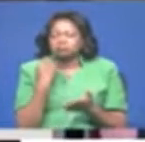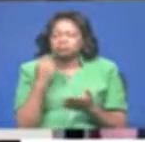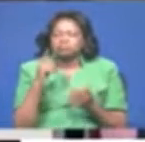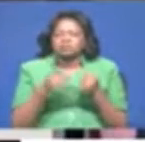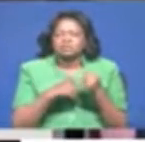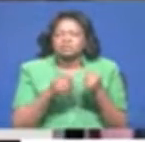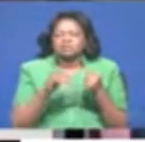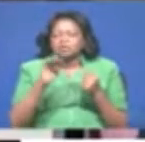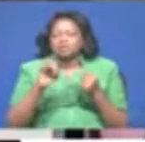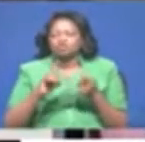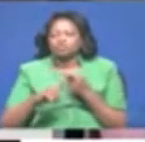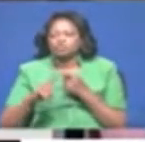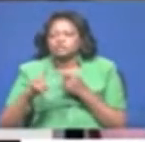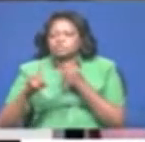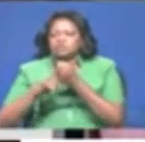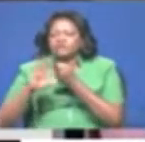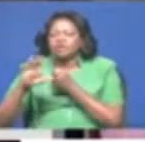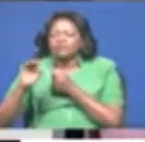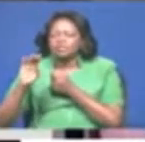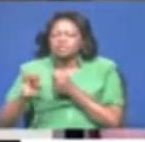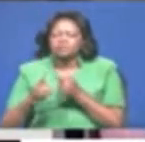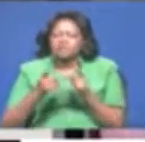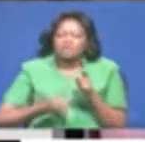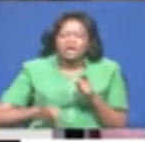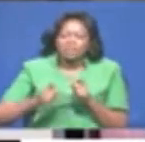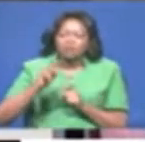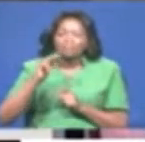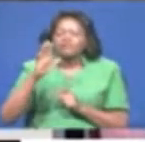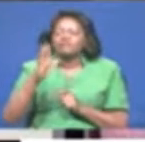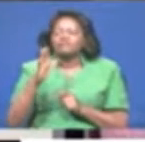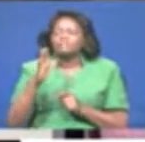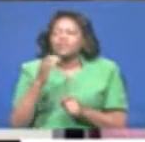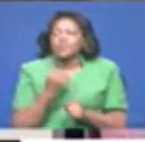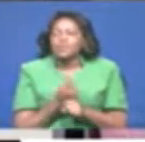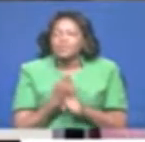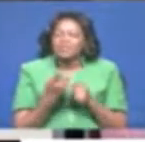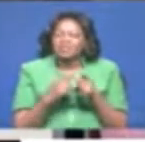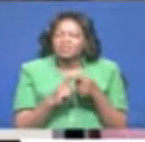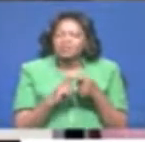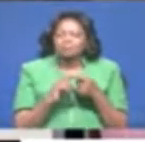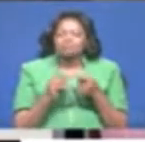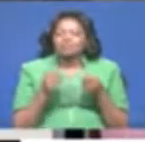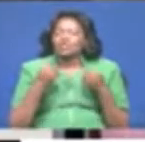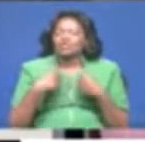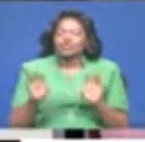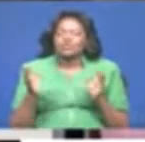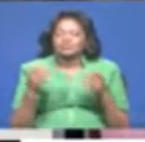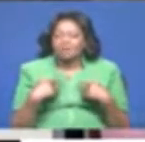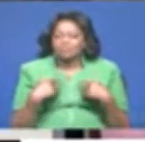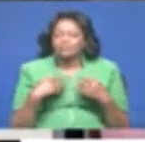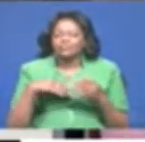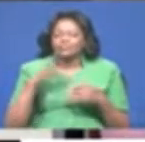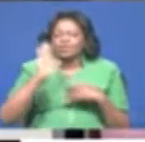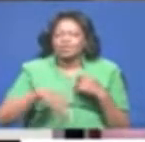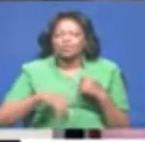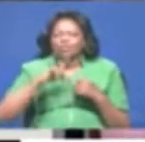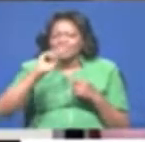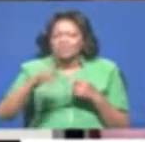litres with an increment of 25 shillings, then we are going at a loss of more than 1,000